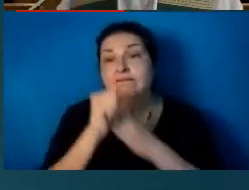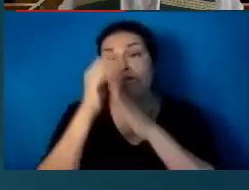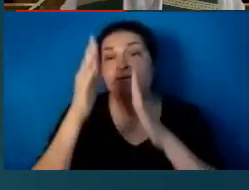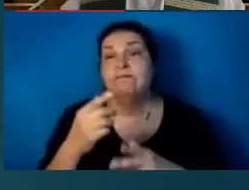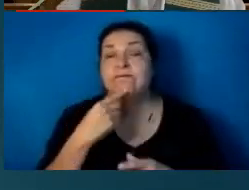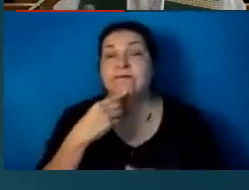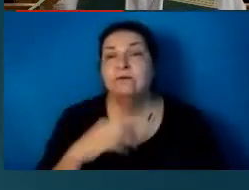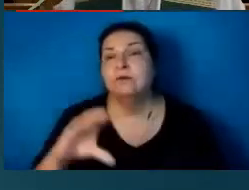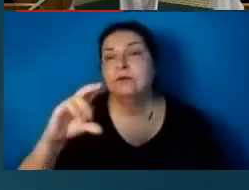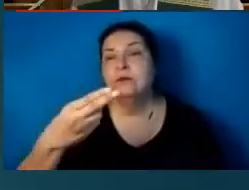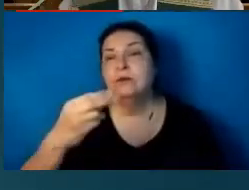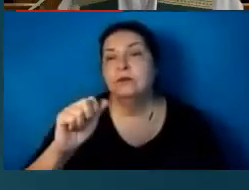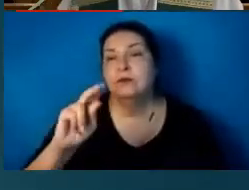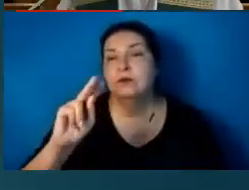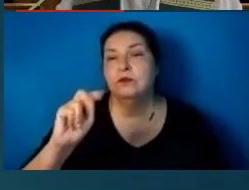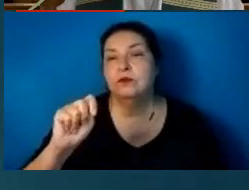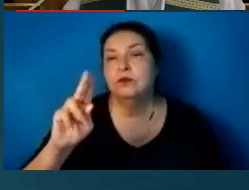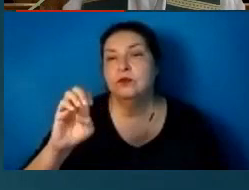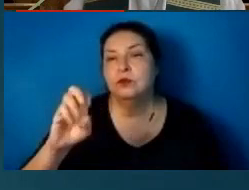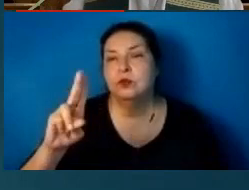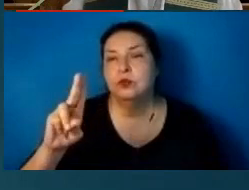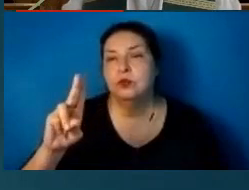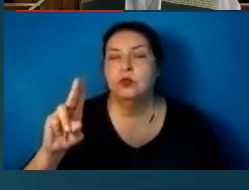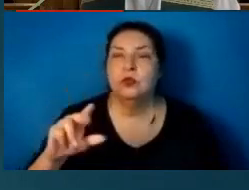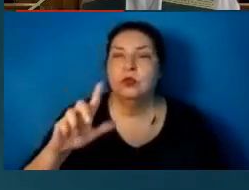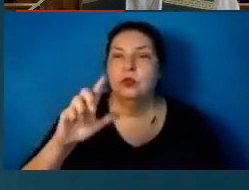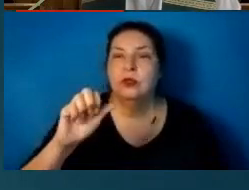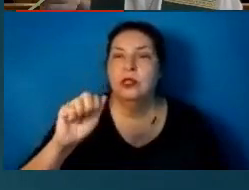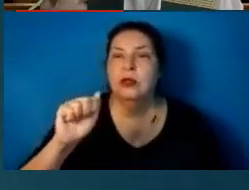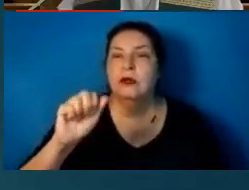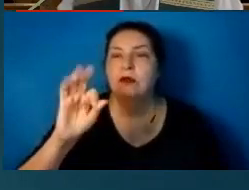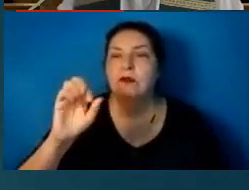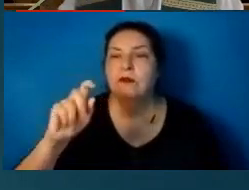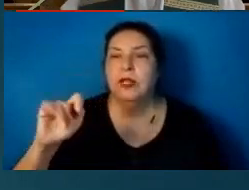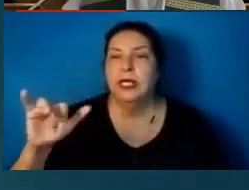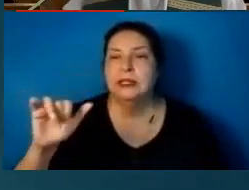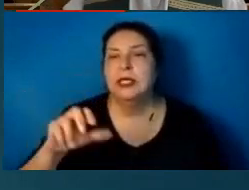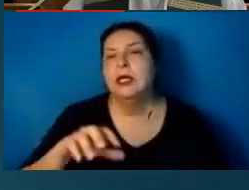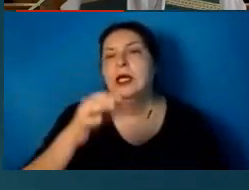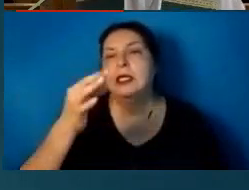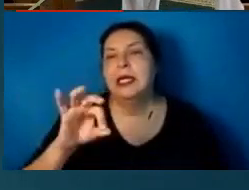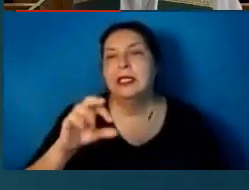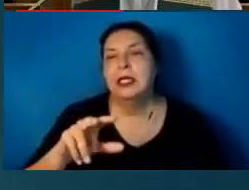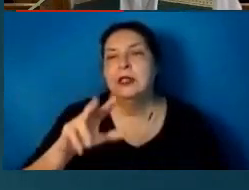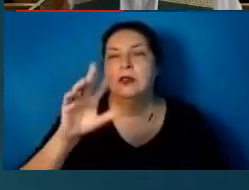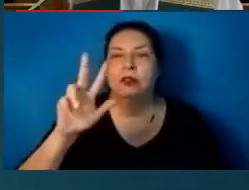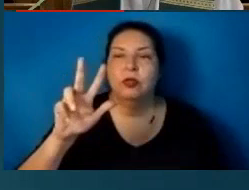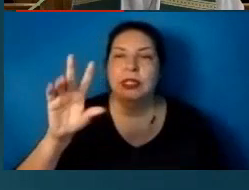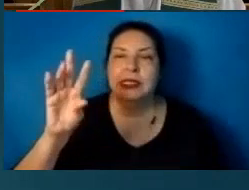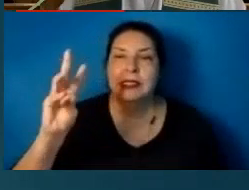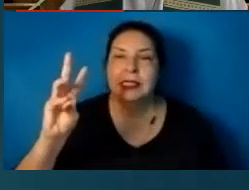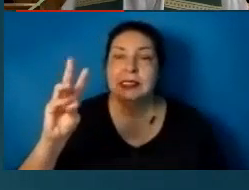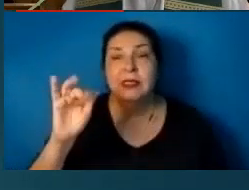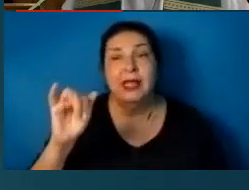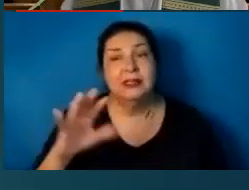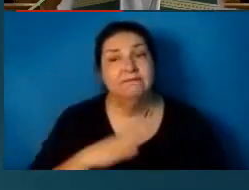Lafite Rothschild, approximately 1946. It's a very fine wine, and being